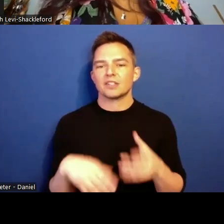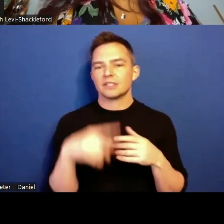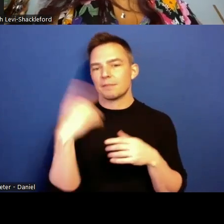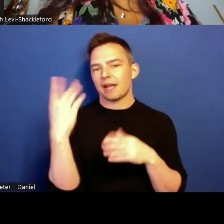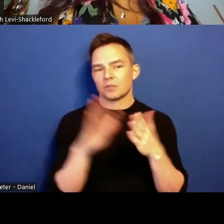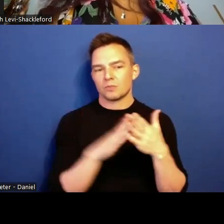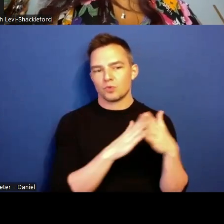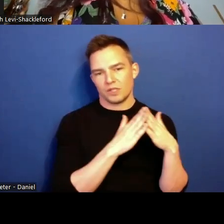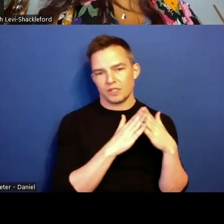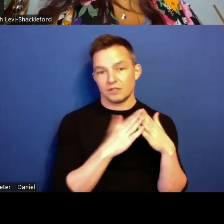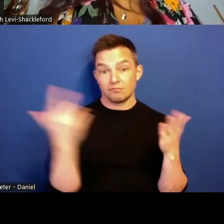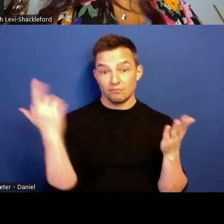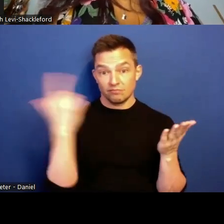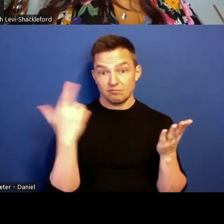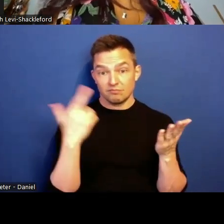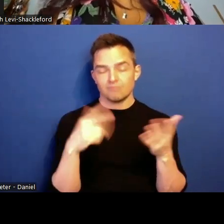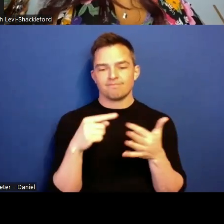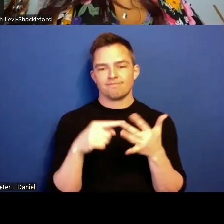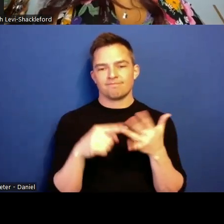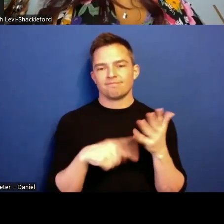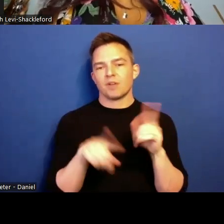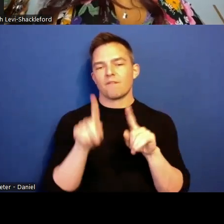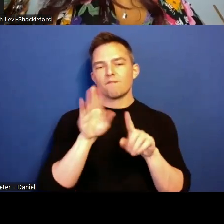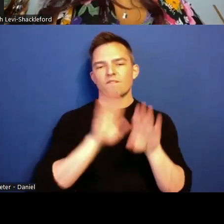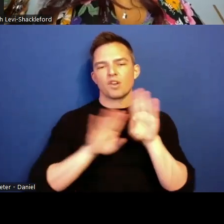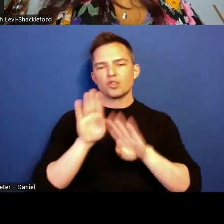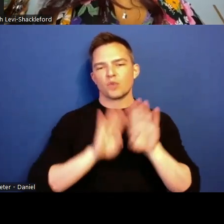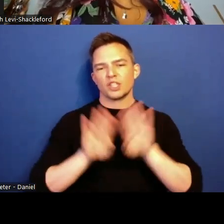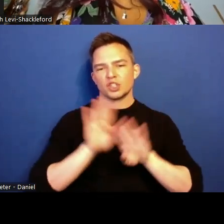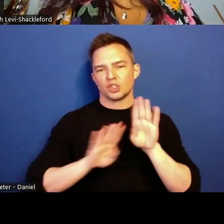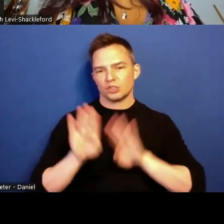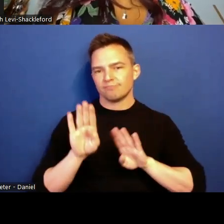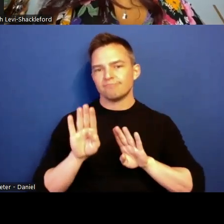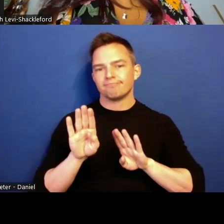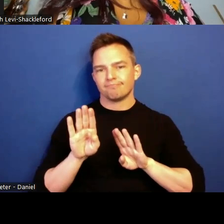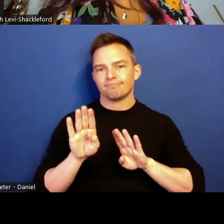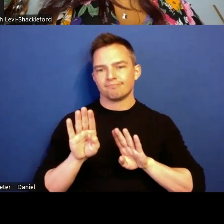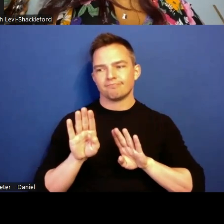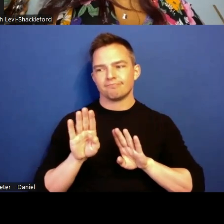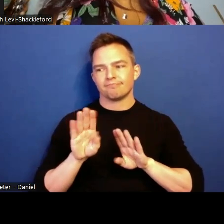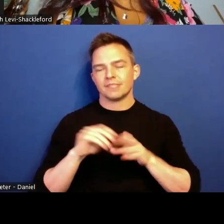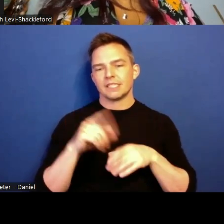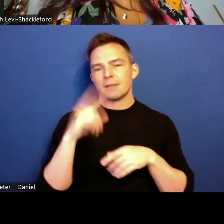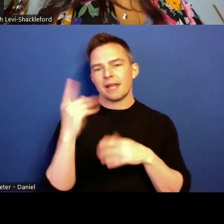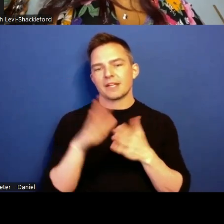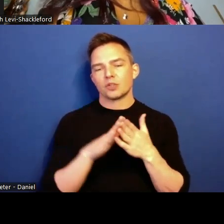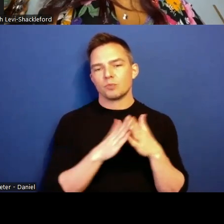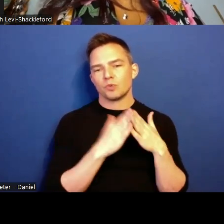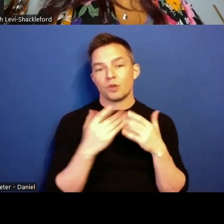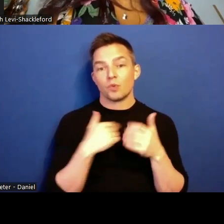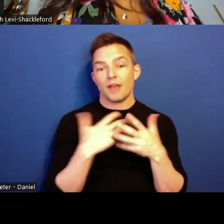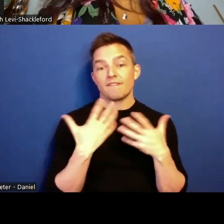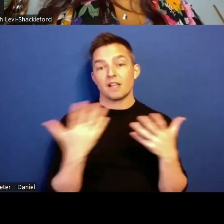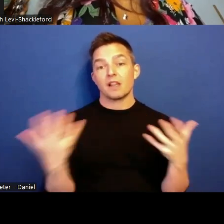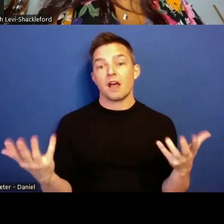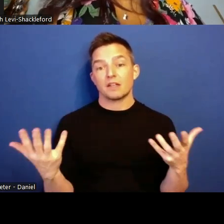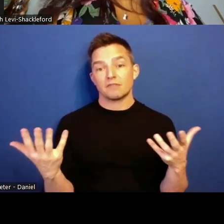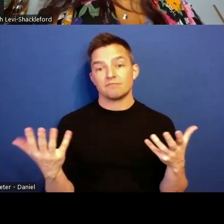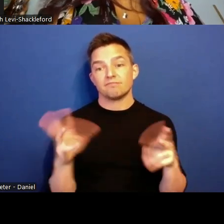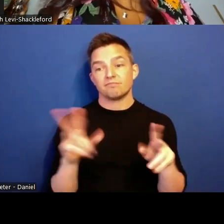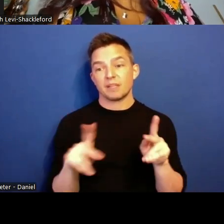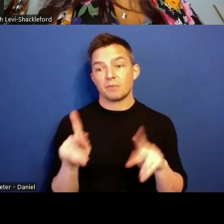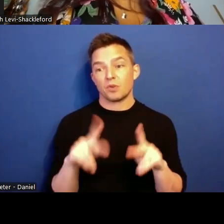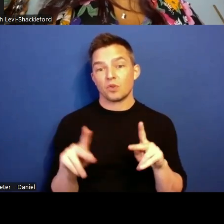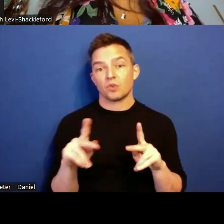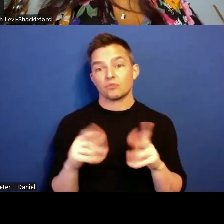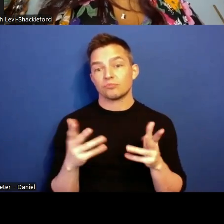community because of the frustration. In the Black communities, we have a lot of individuals